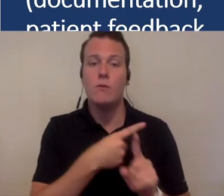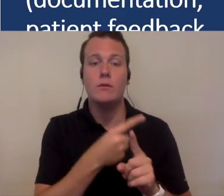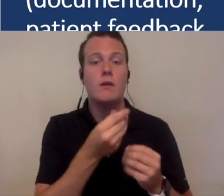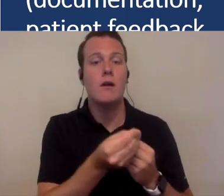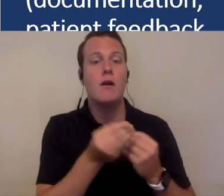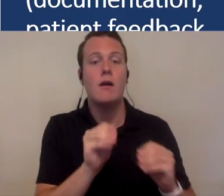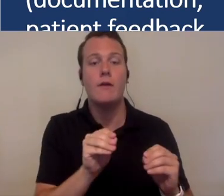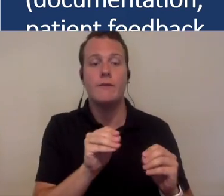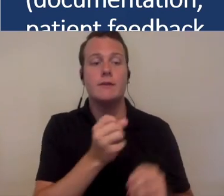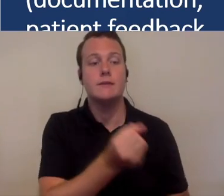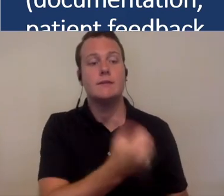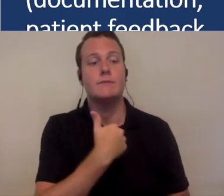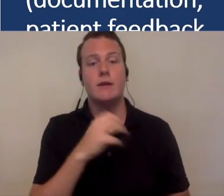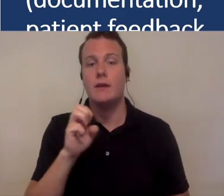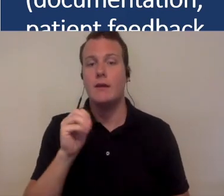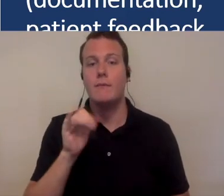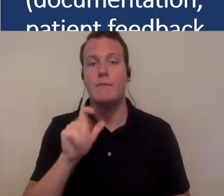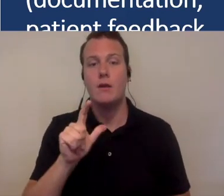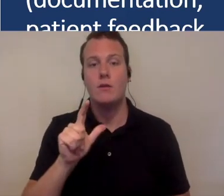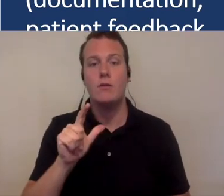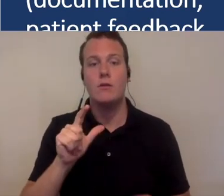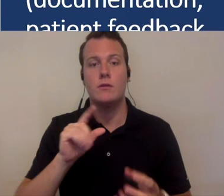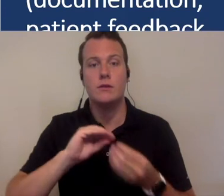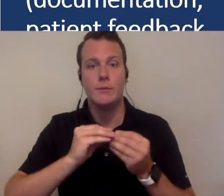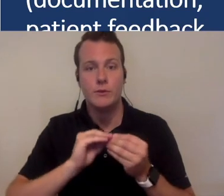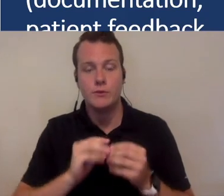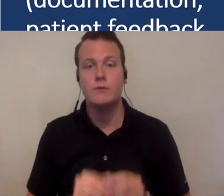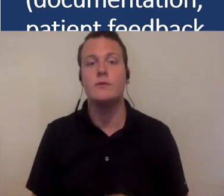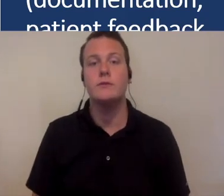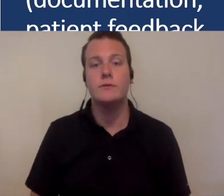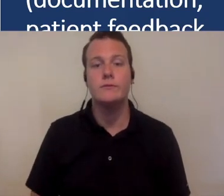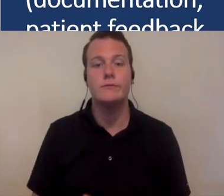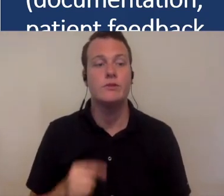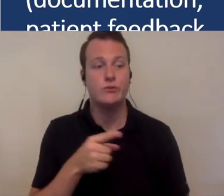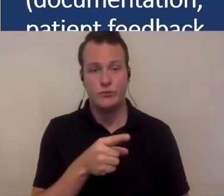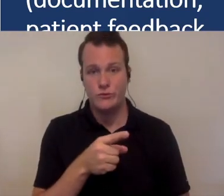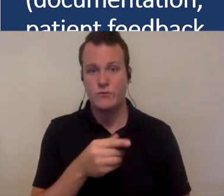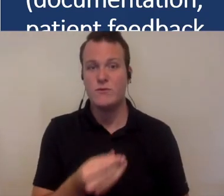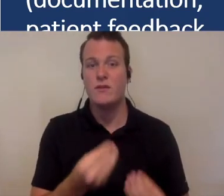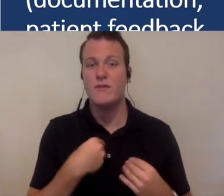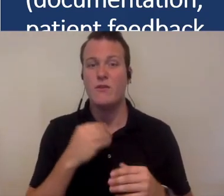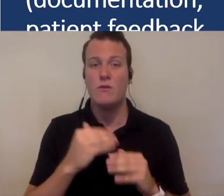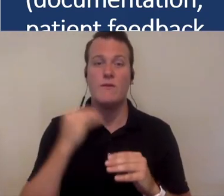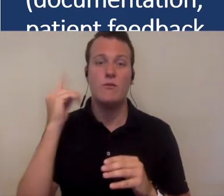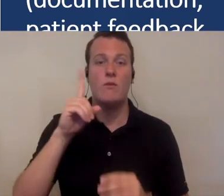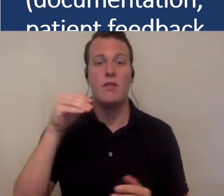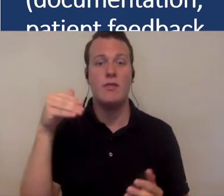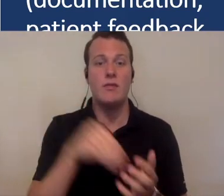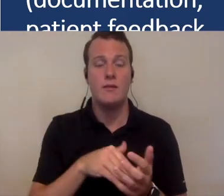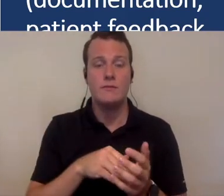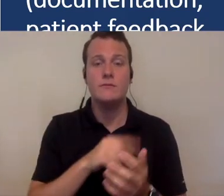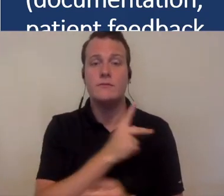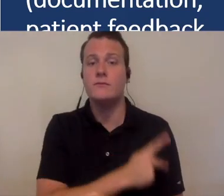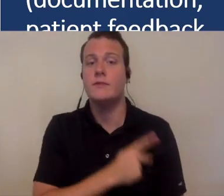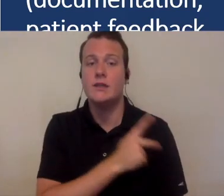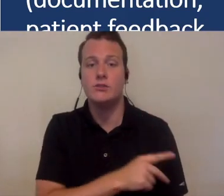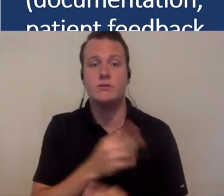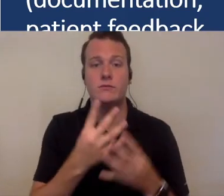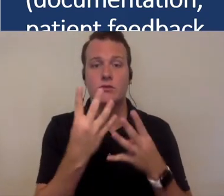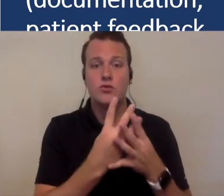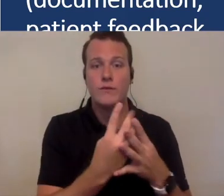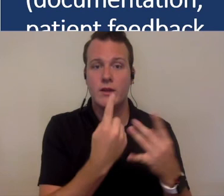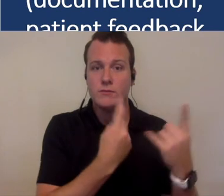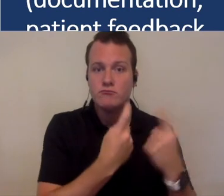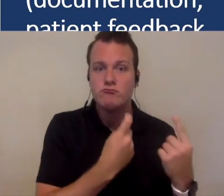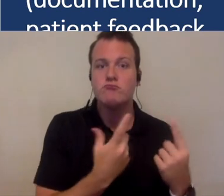that submitted empirical data. You gave us over 1,000 patient survey. You showed us